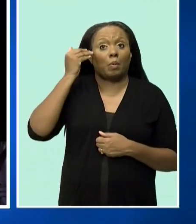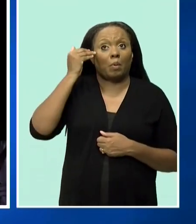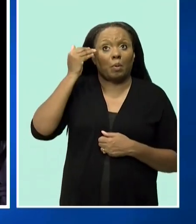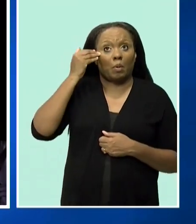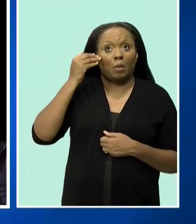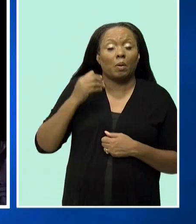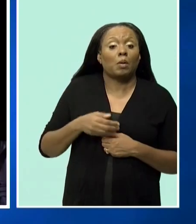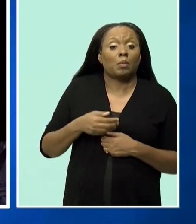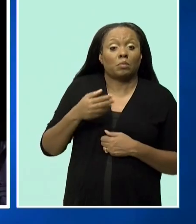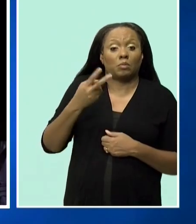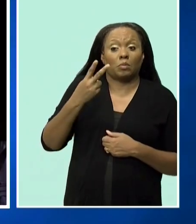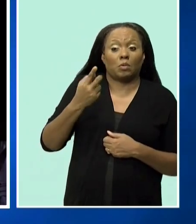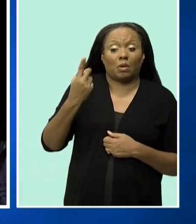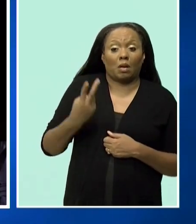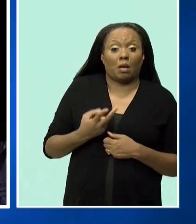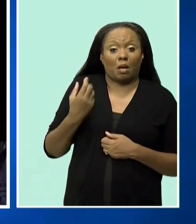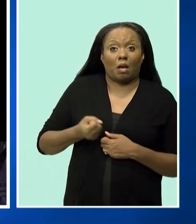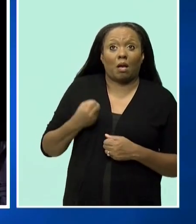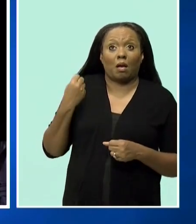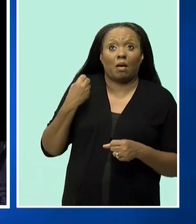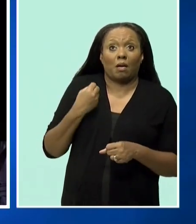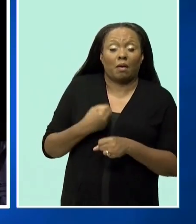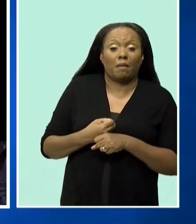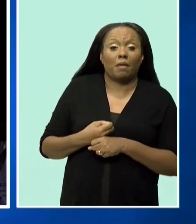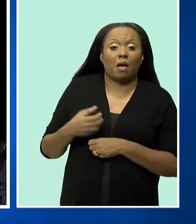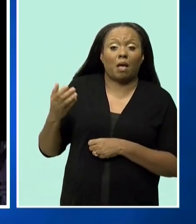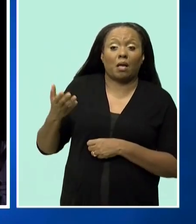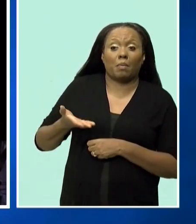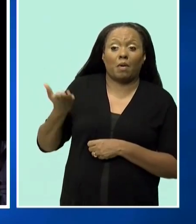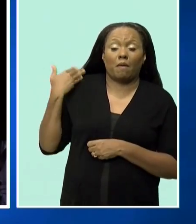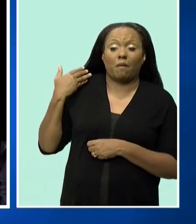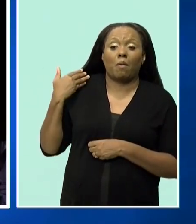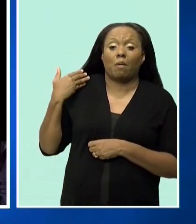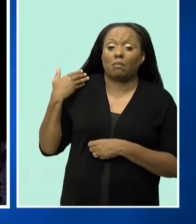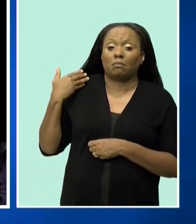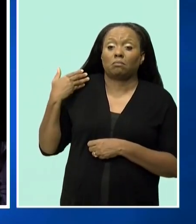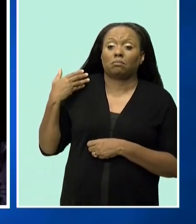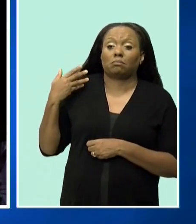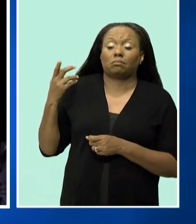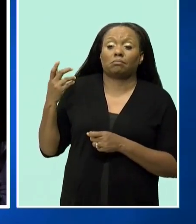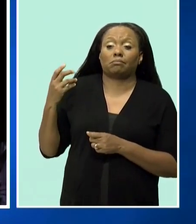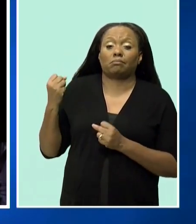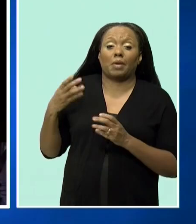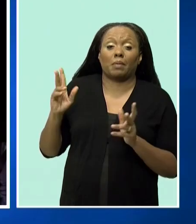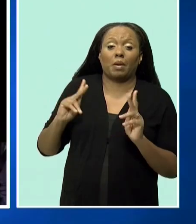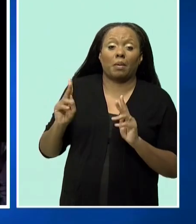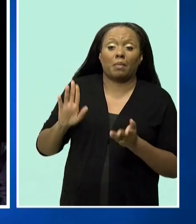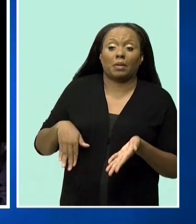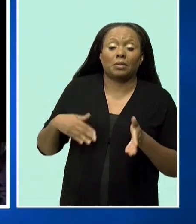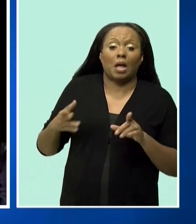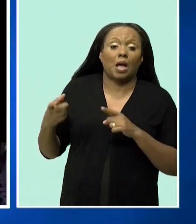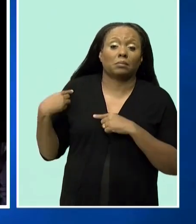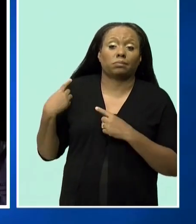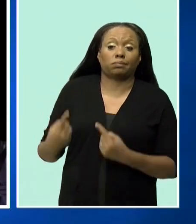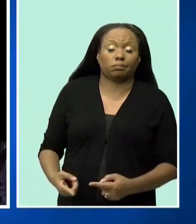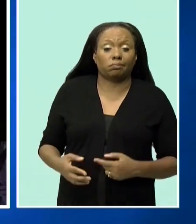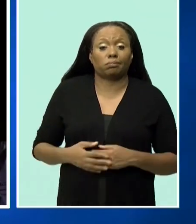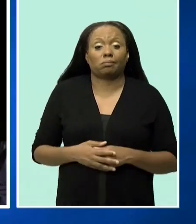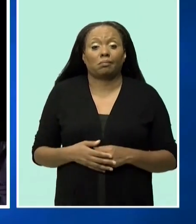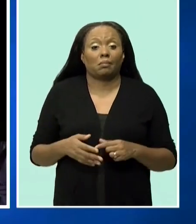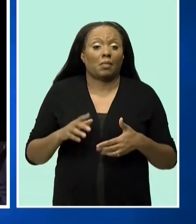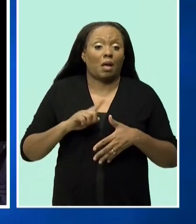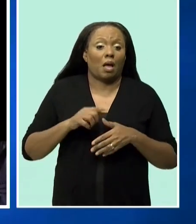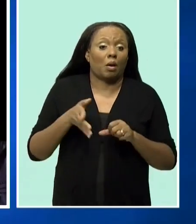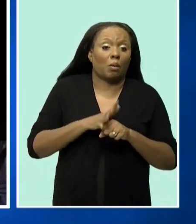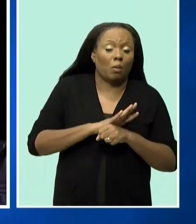the 2.5 years since, too many millions of people have died from the pandemic, from war, and from